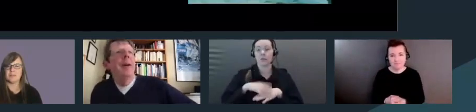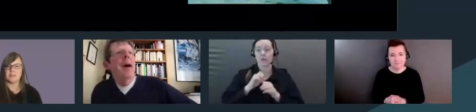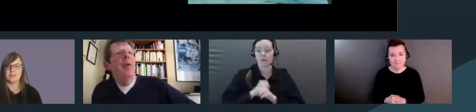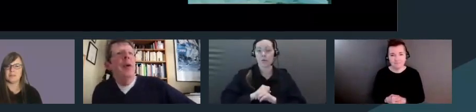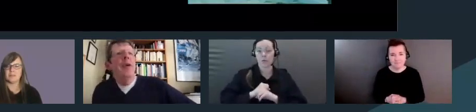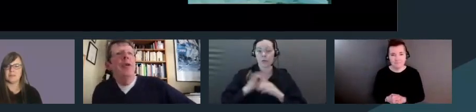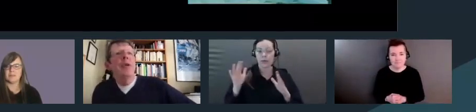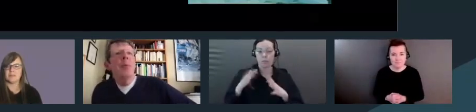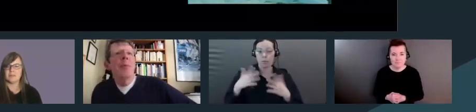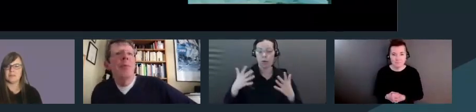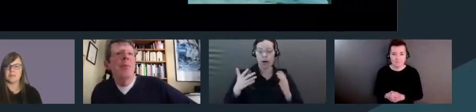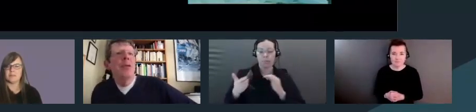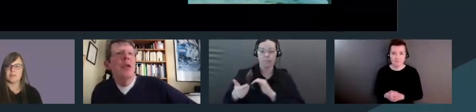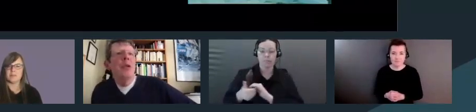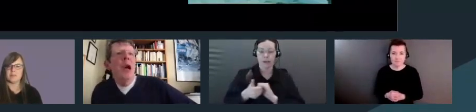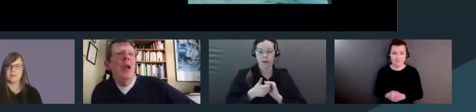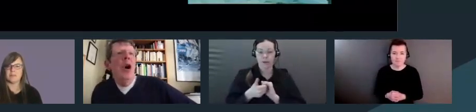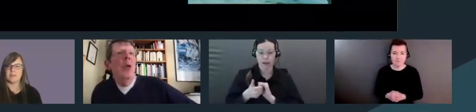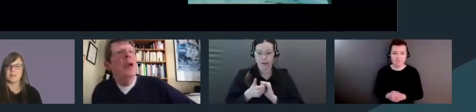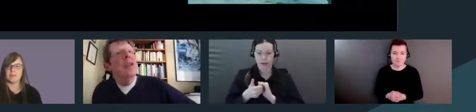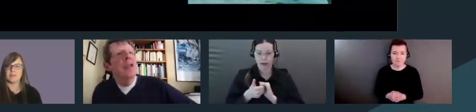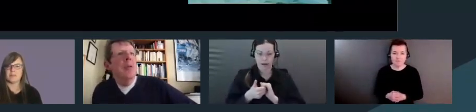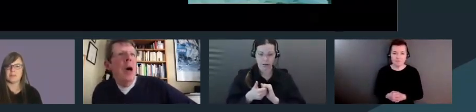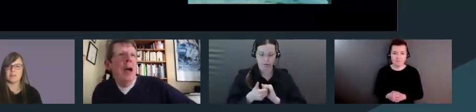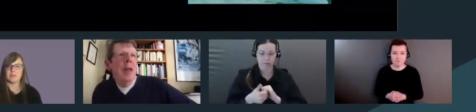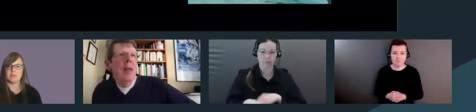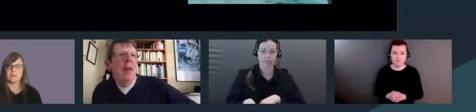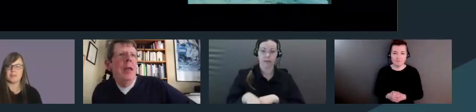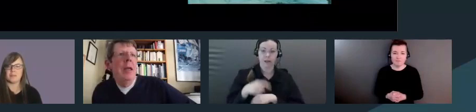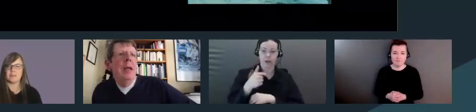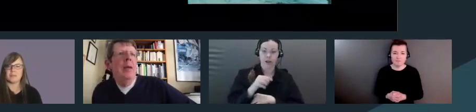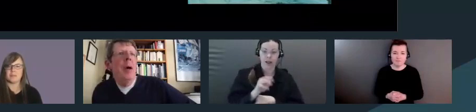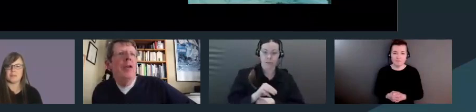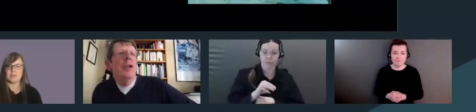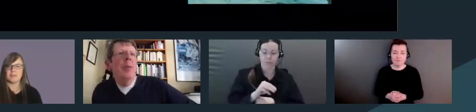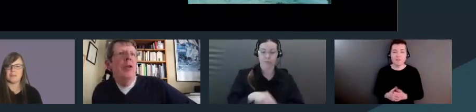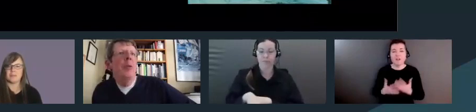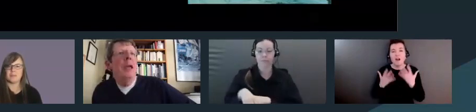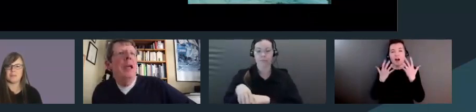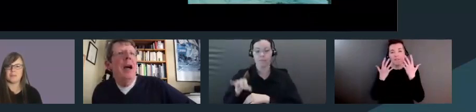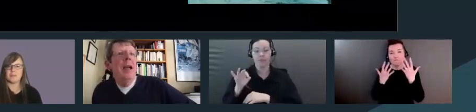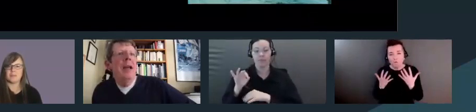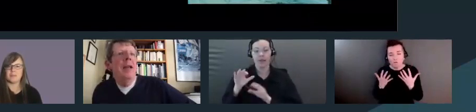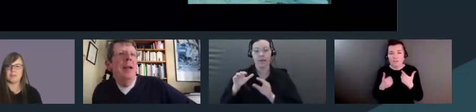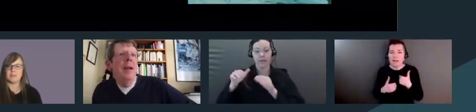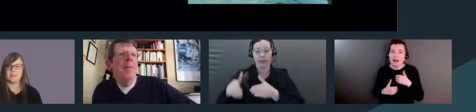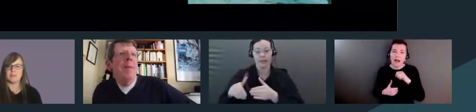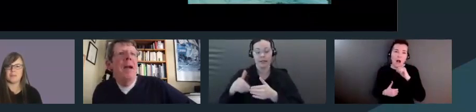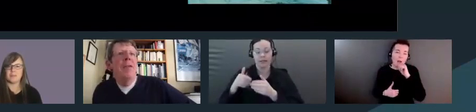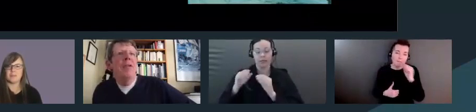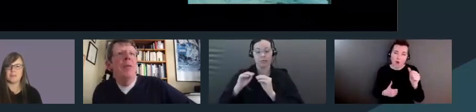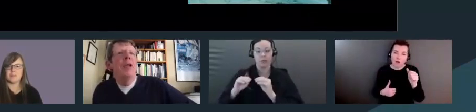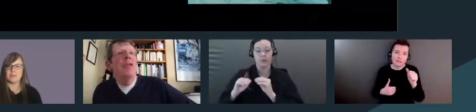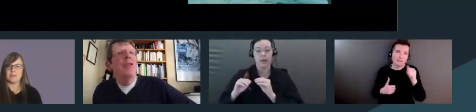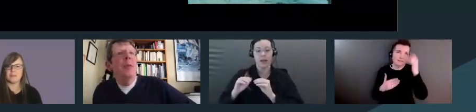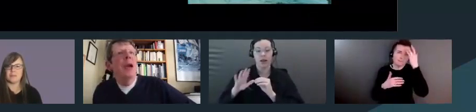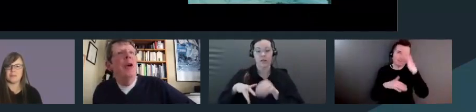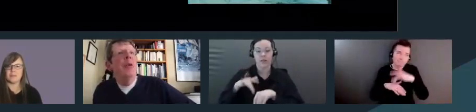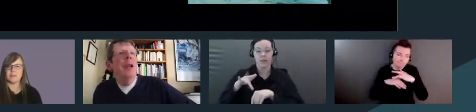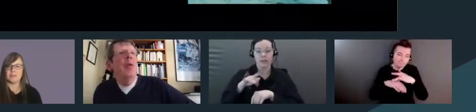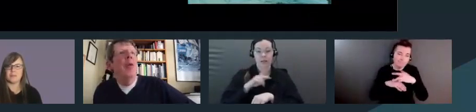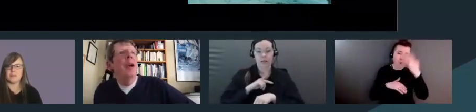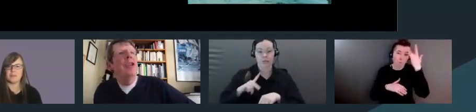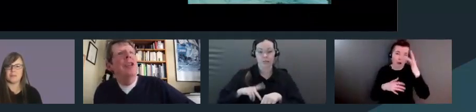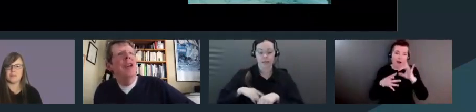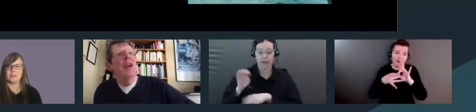Unfortunately, and I'm not going to dwell on reasons why the partnership with UPEI ended. I have some reasons of